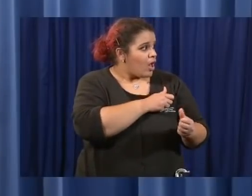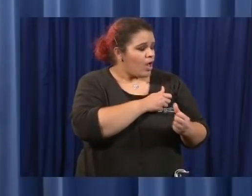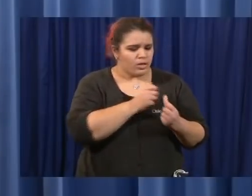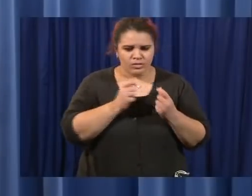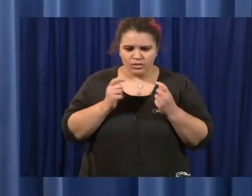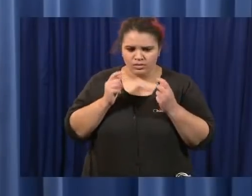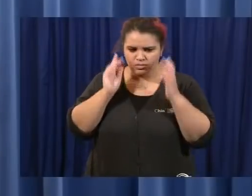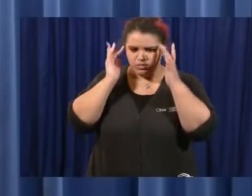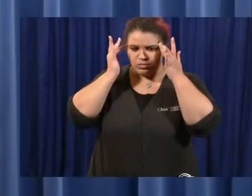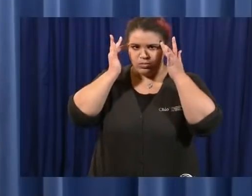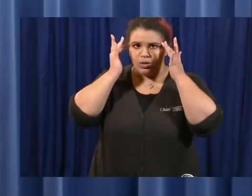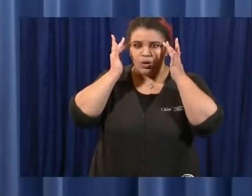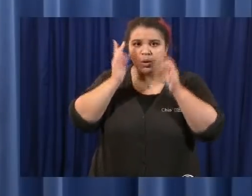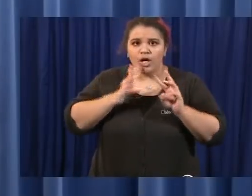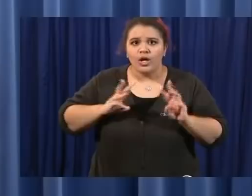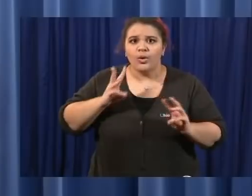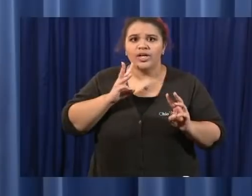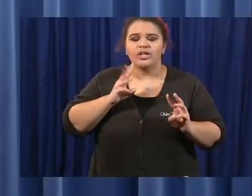that.